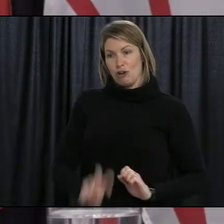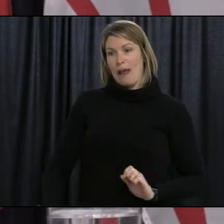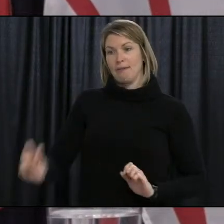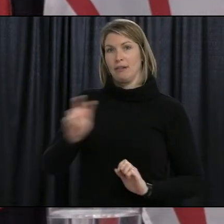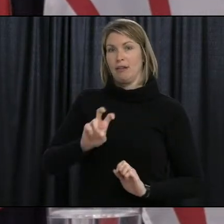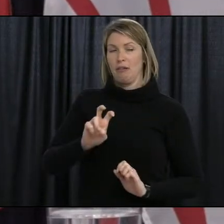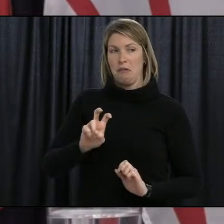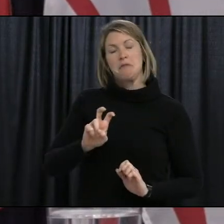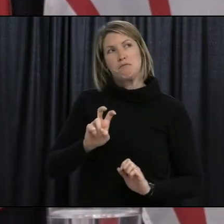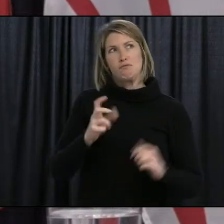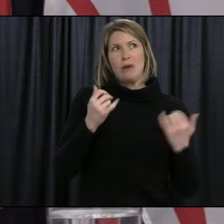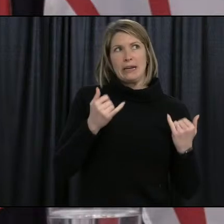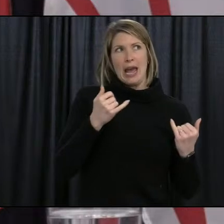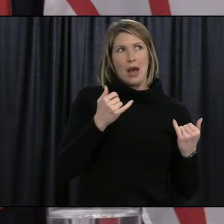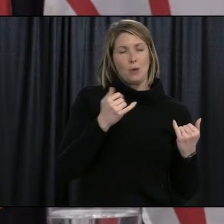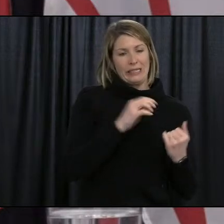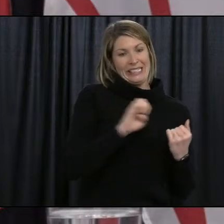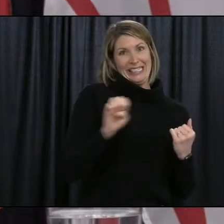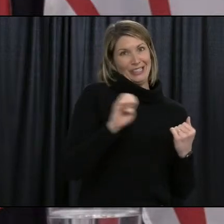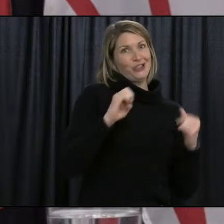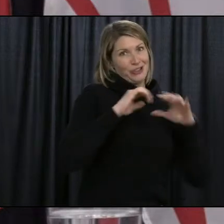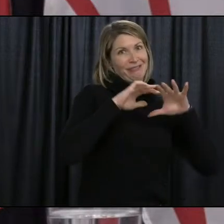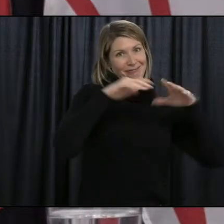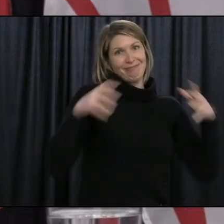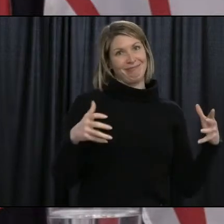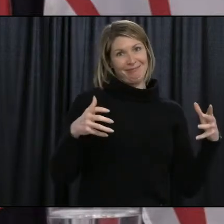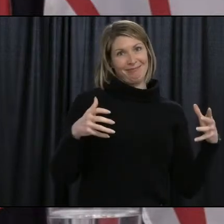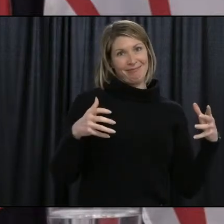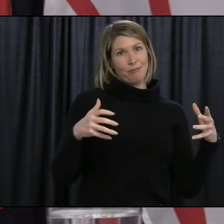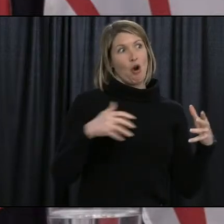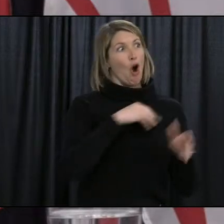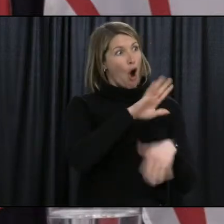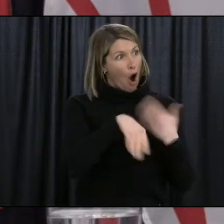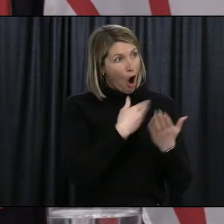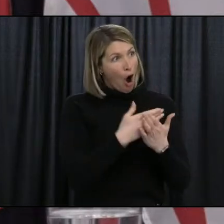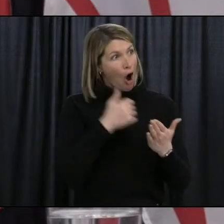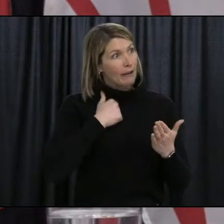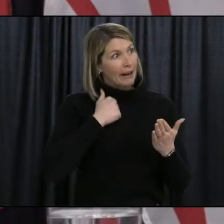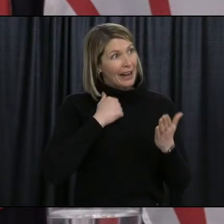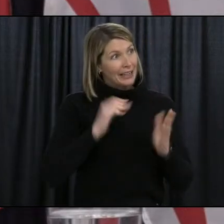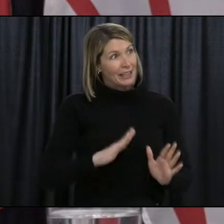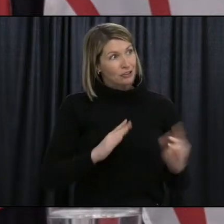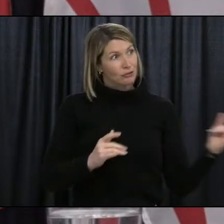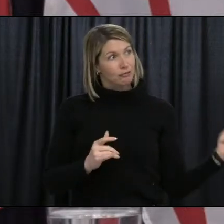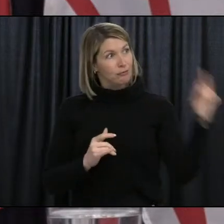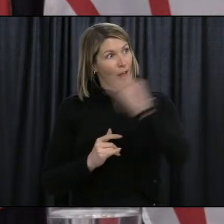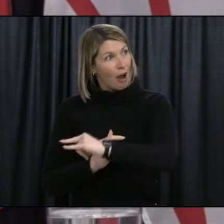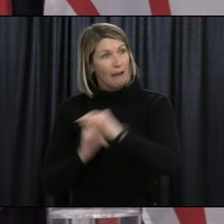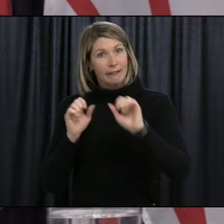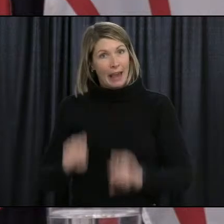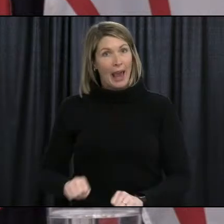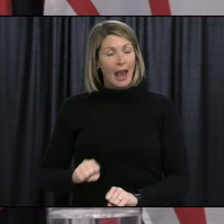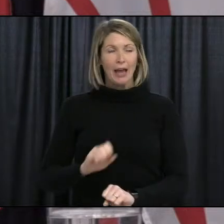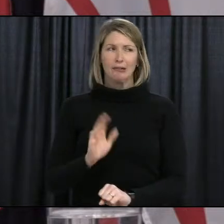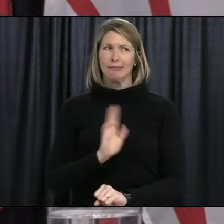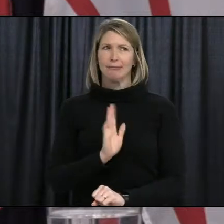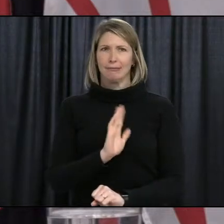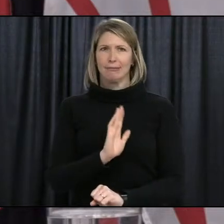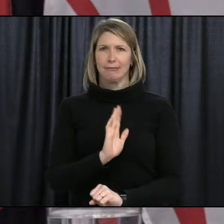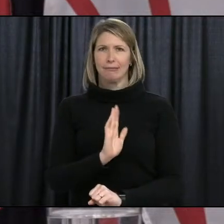a possibility to right now welcome all Canadians on April 19th. I think that's fairly consistent with not